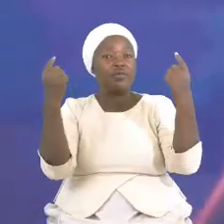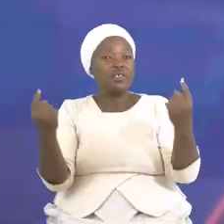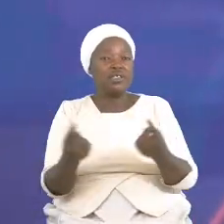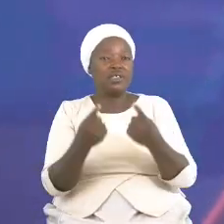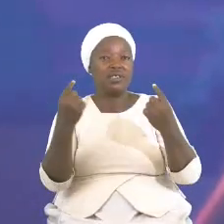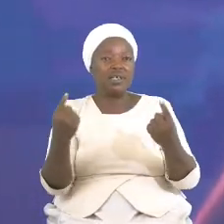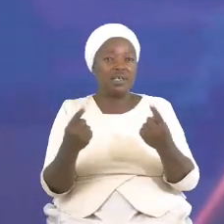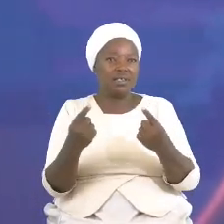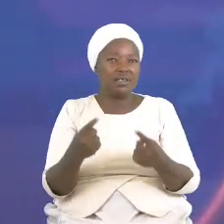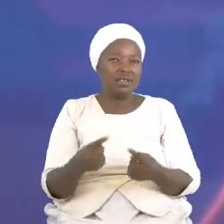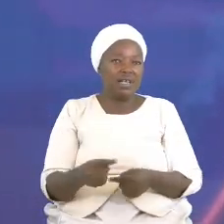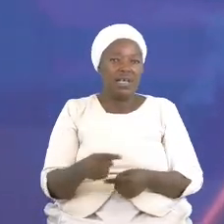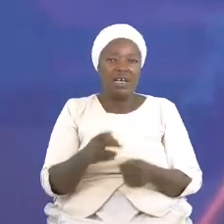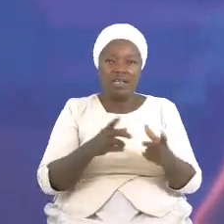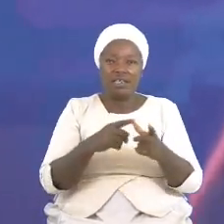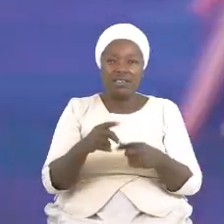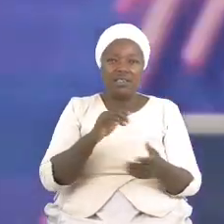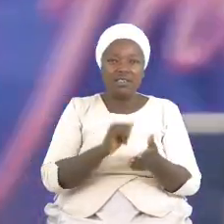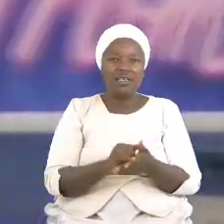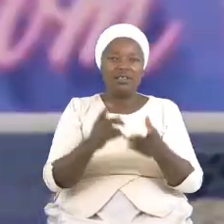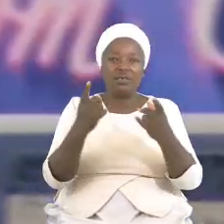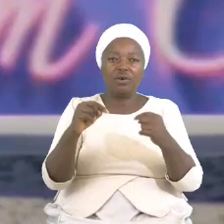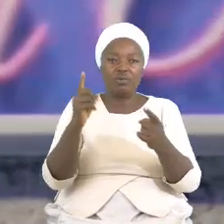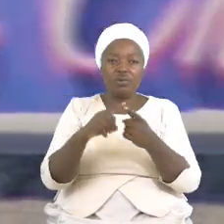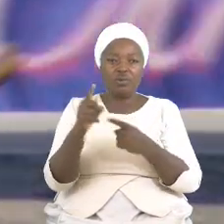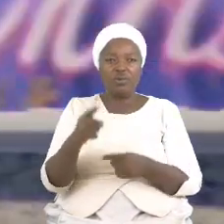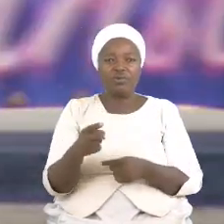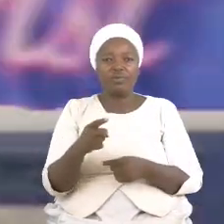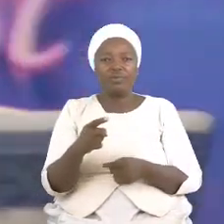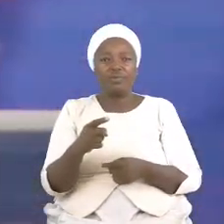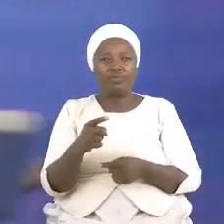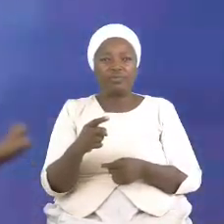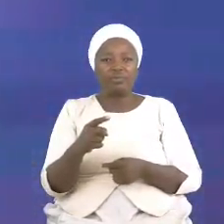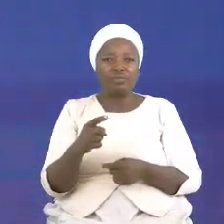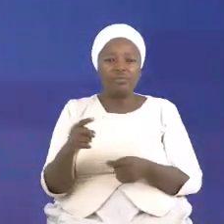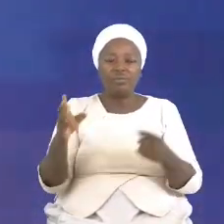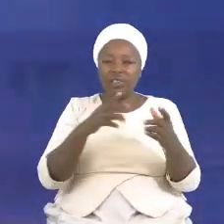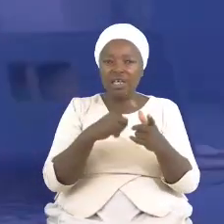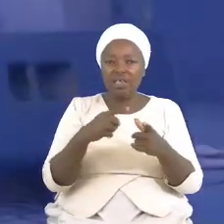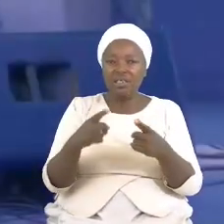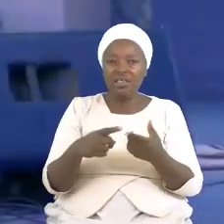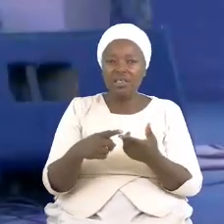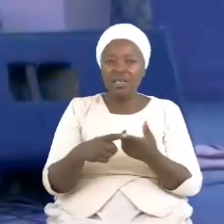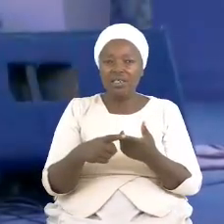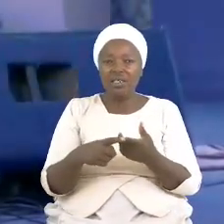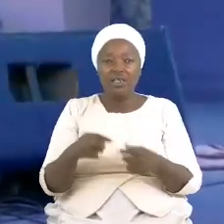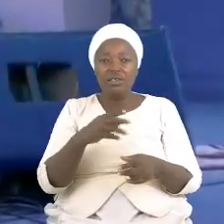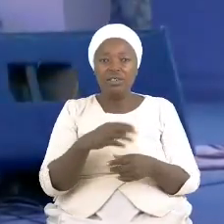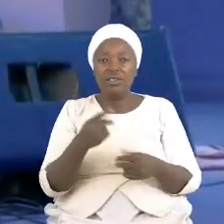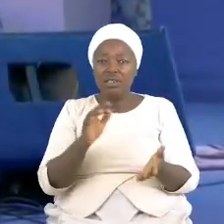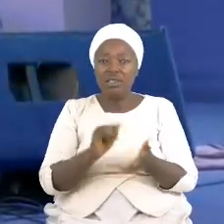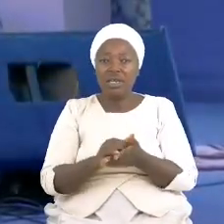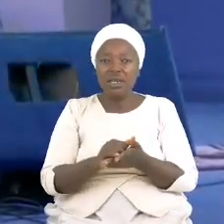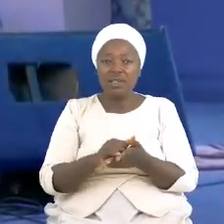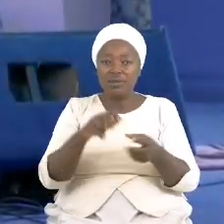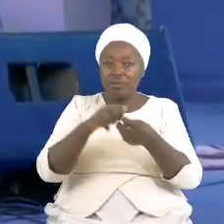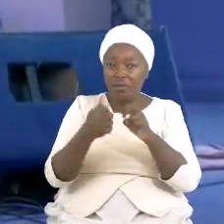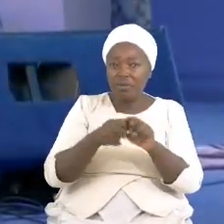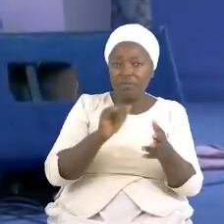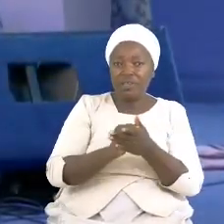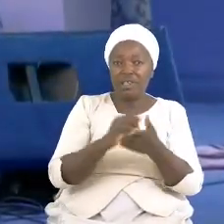comes upon you. It's not only borrowing your hand to do iniquity, it possesses your